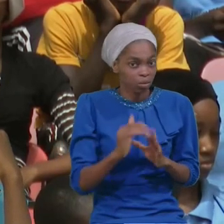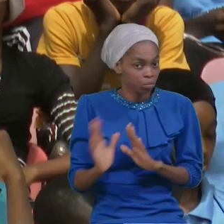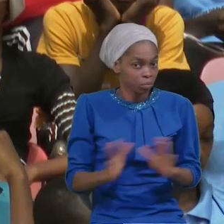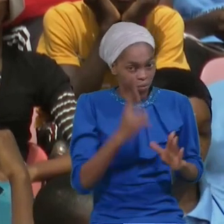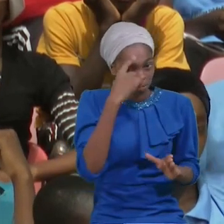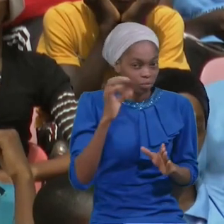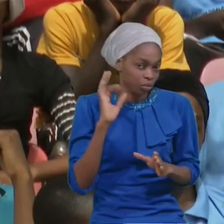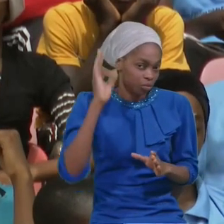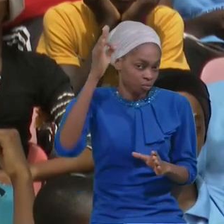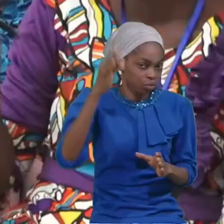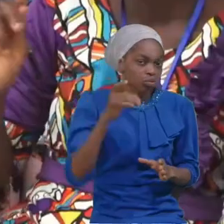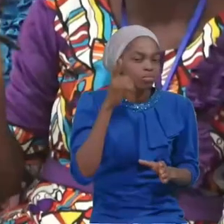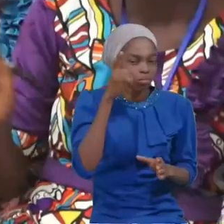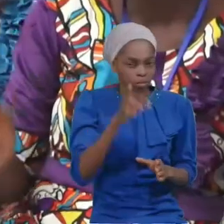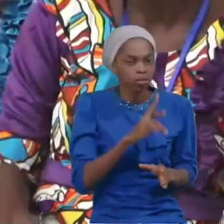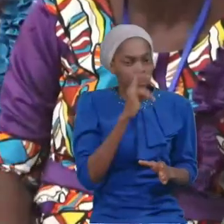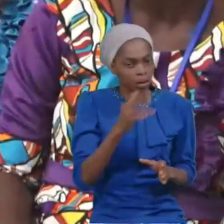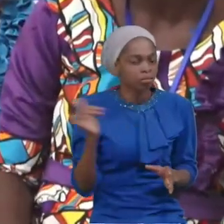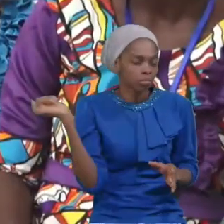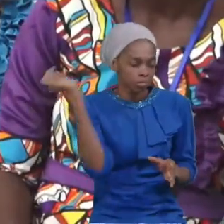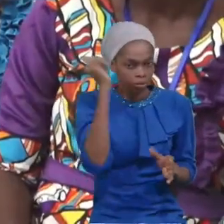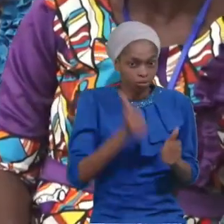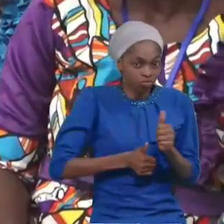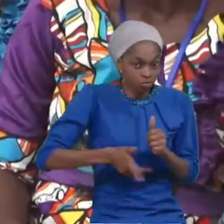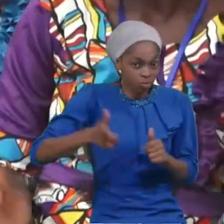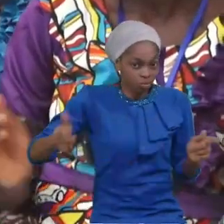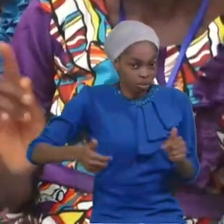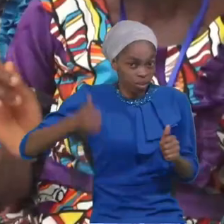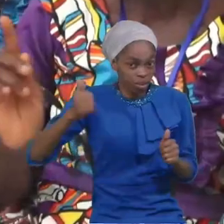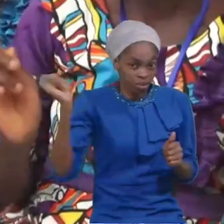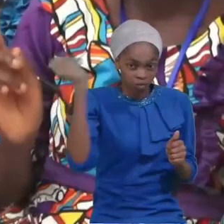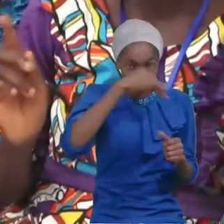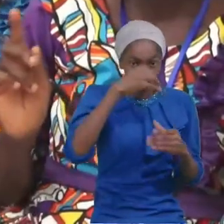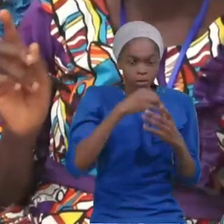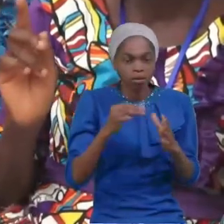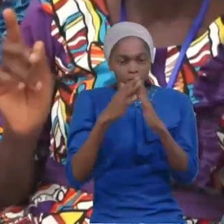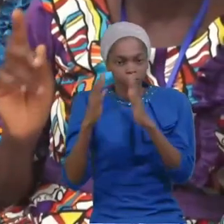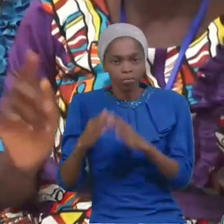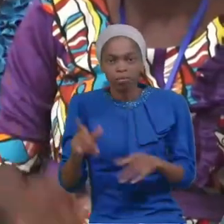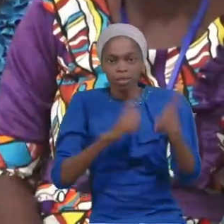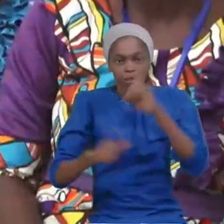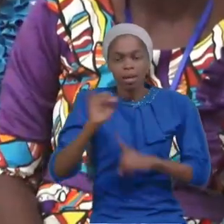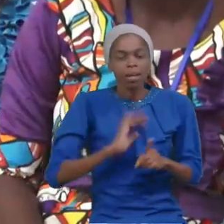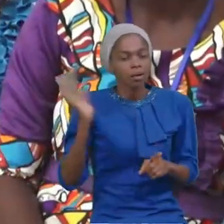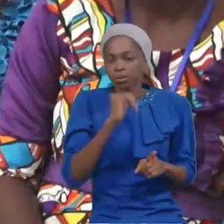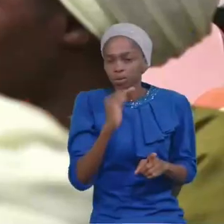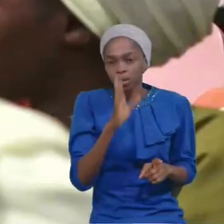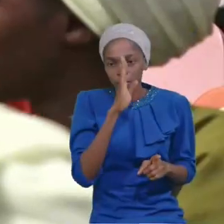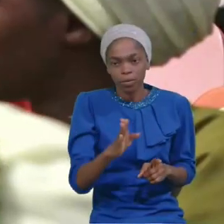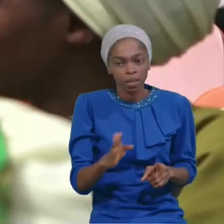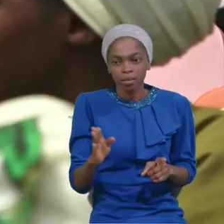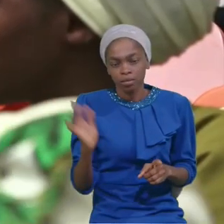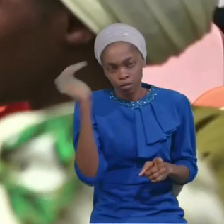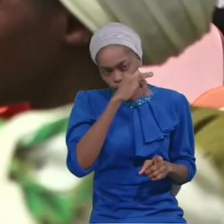fool. I said I will not be a fool. You know, somebody who goes to college